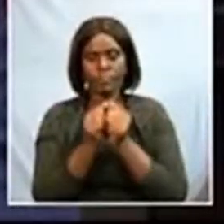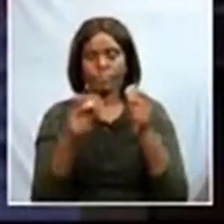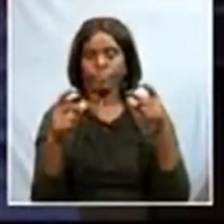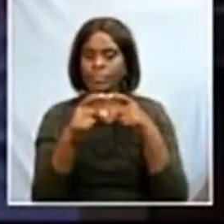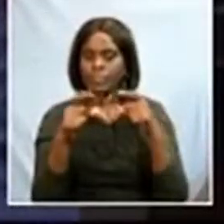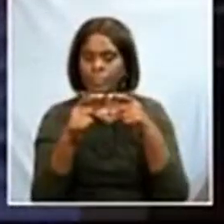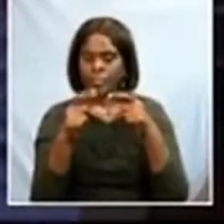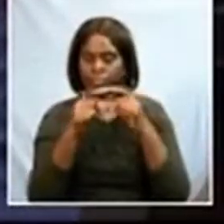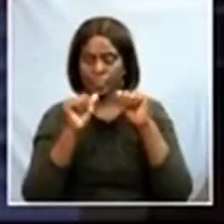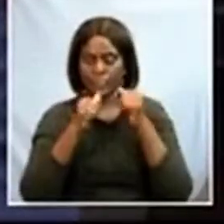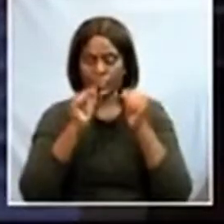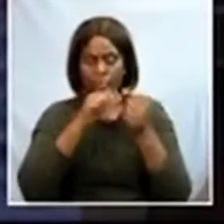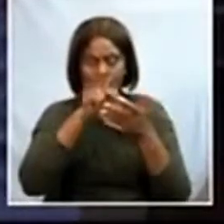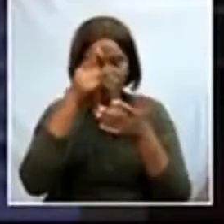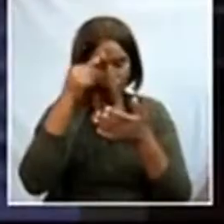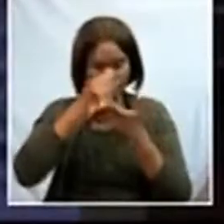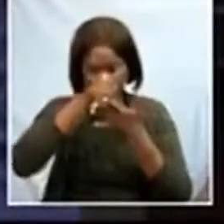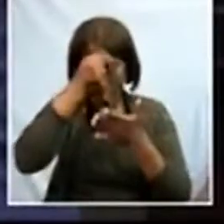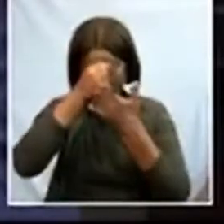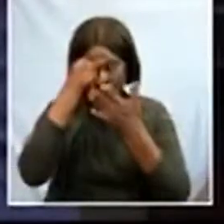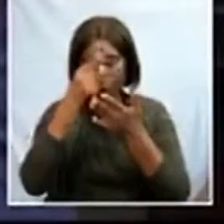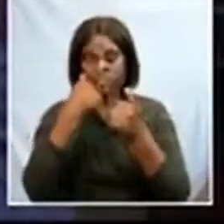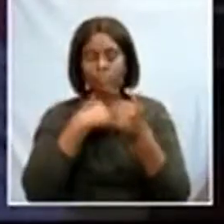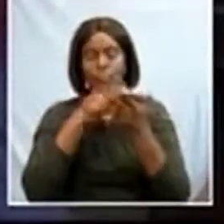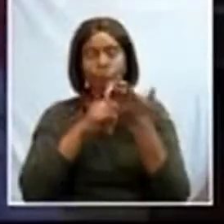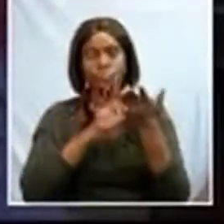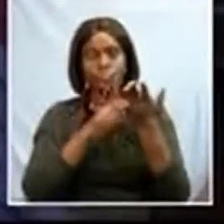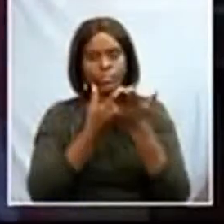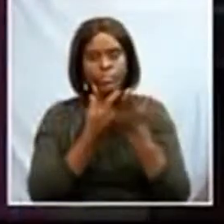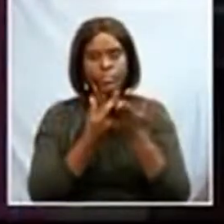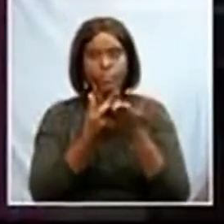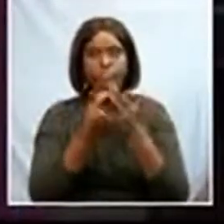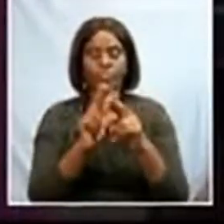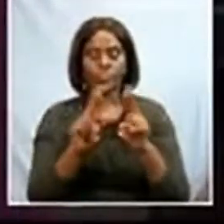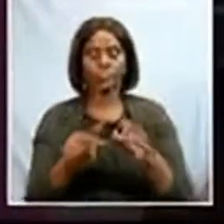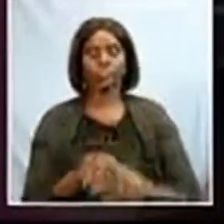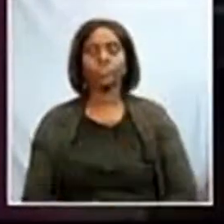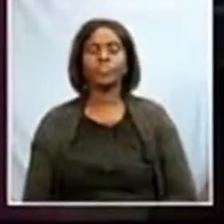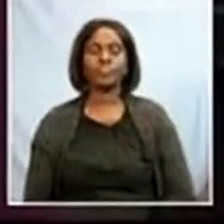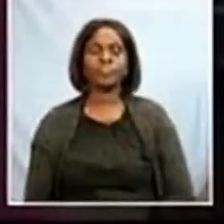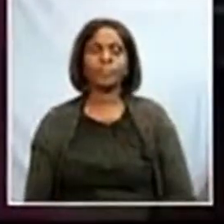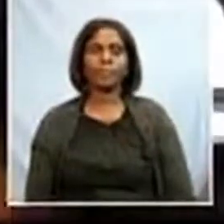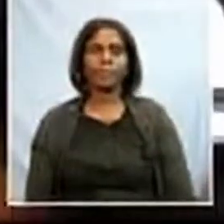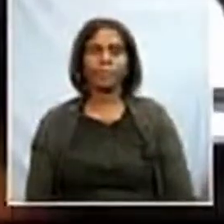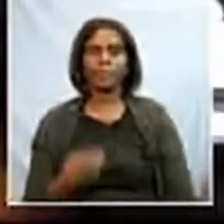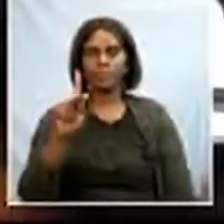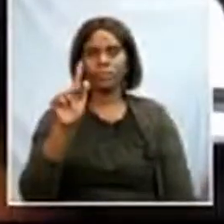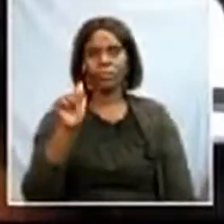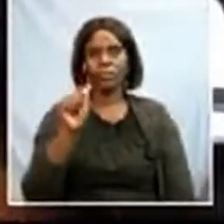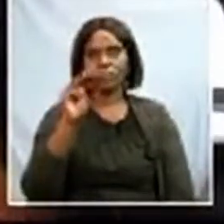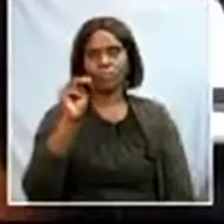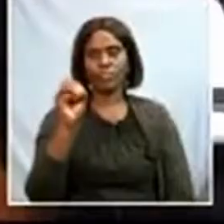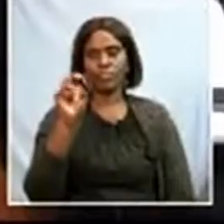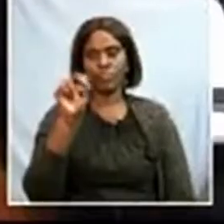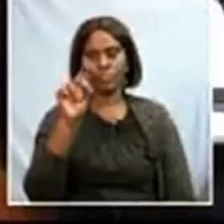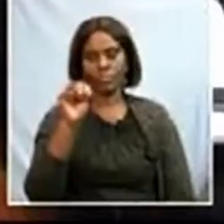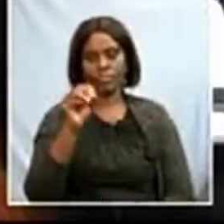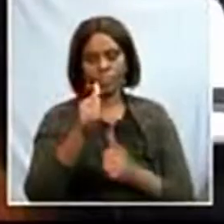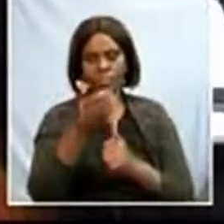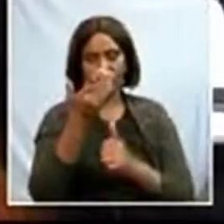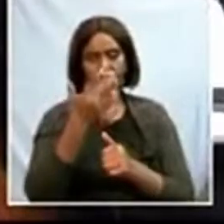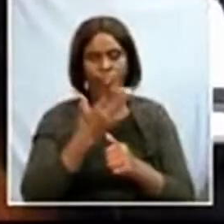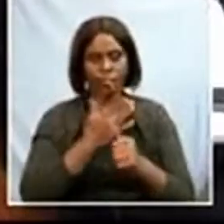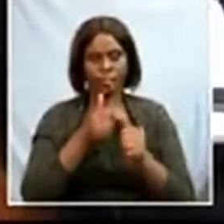invoices so that we can pay for the students that had reported. I submit, Chair. Honorable Commander, follow-up.